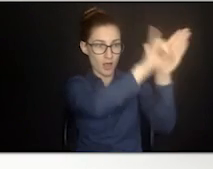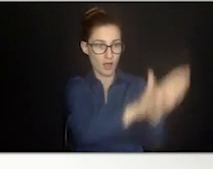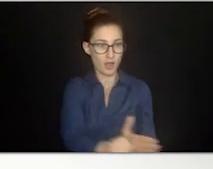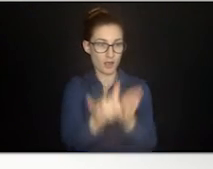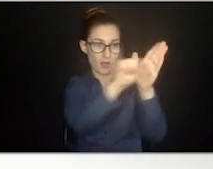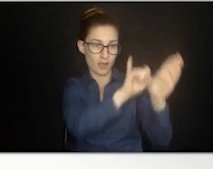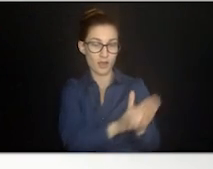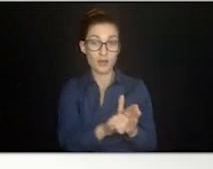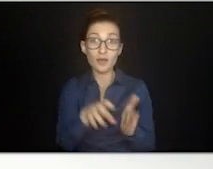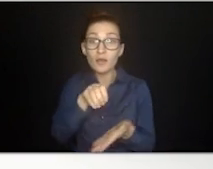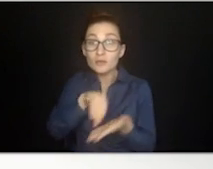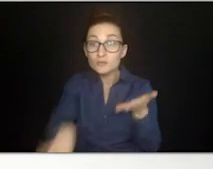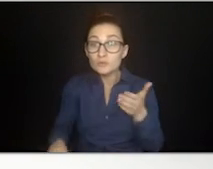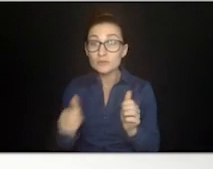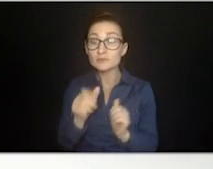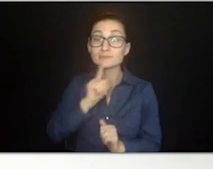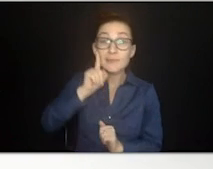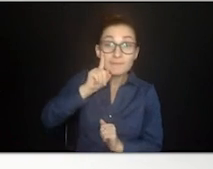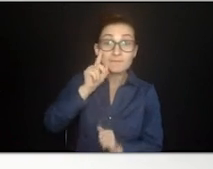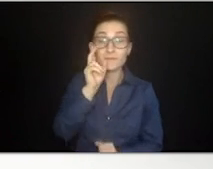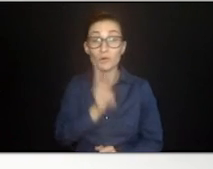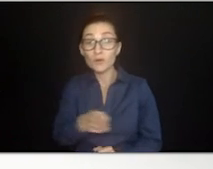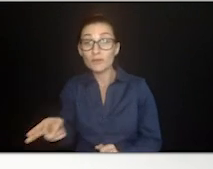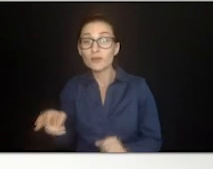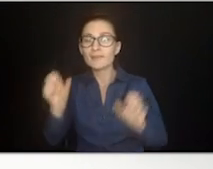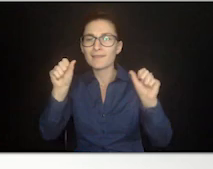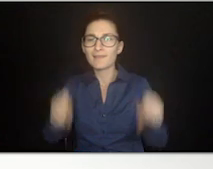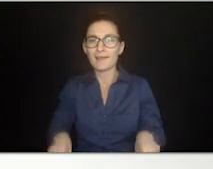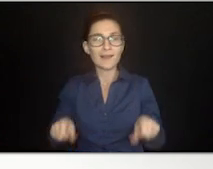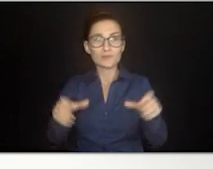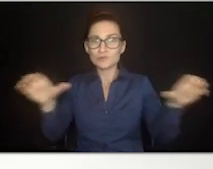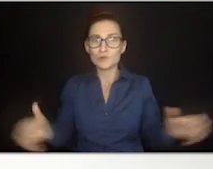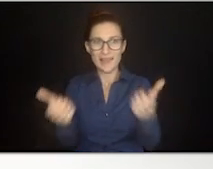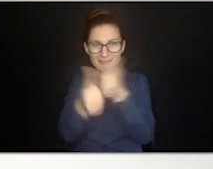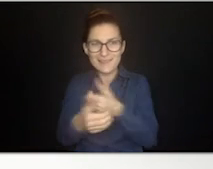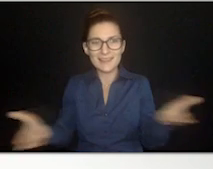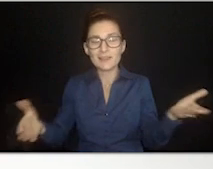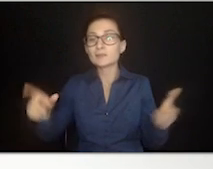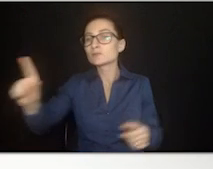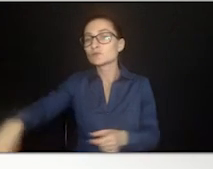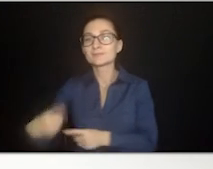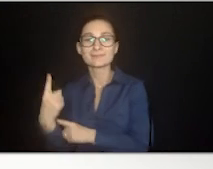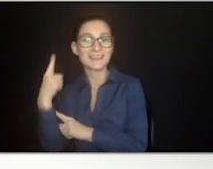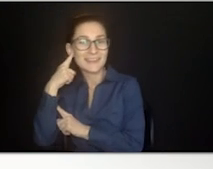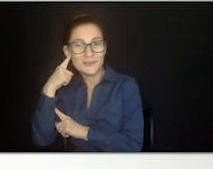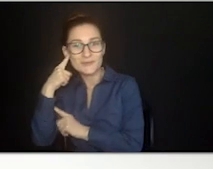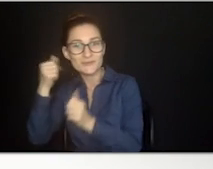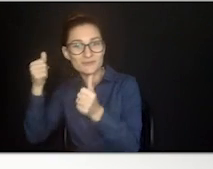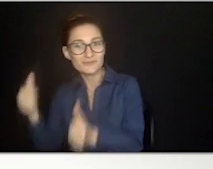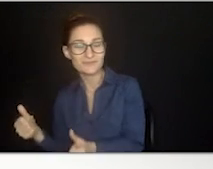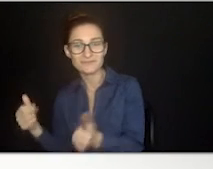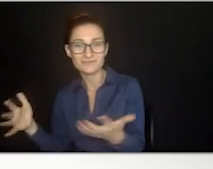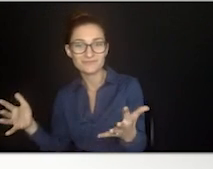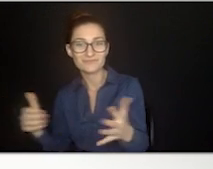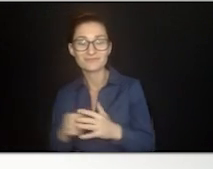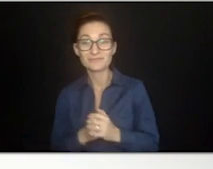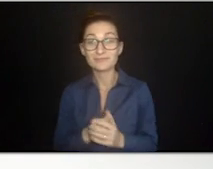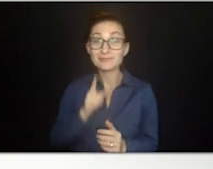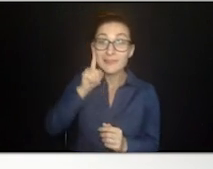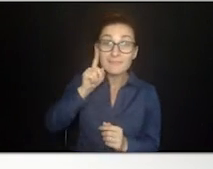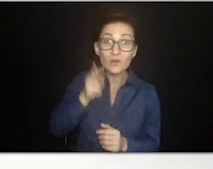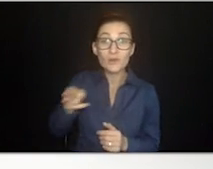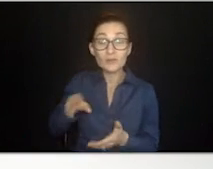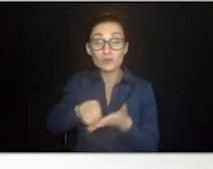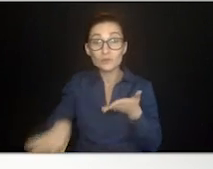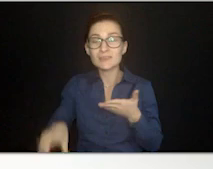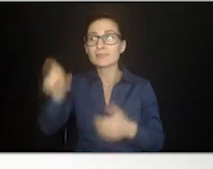deaf and hard of hearing can do anything that hearing impairs can except hear. Deaf and hard of hearing children need to know this. They need